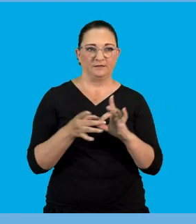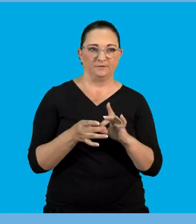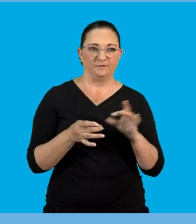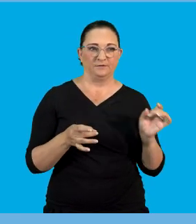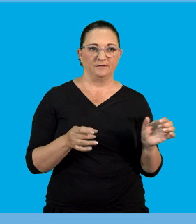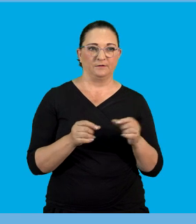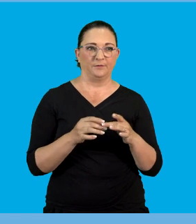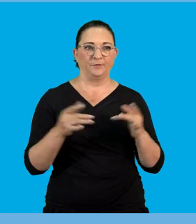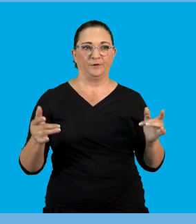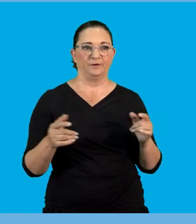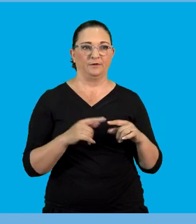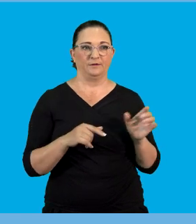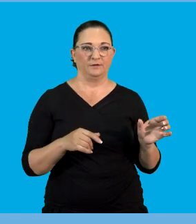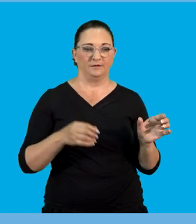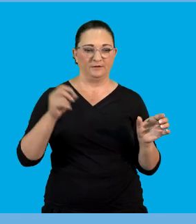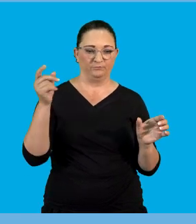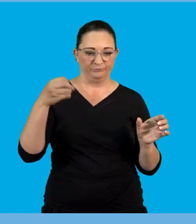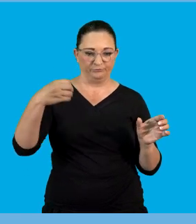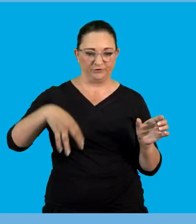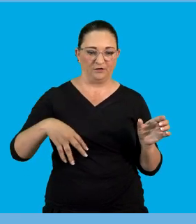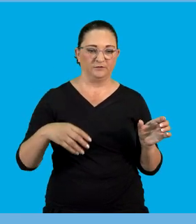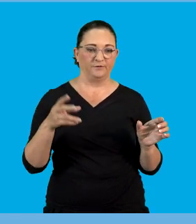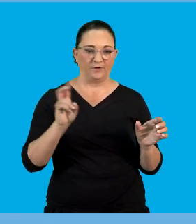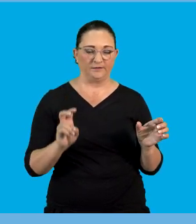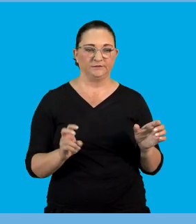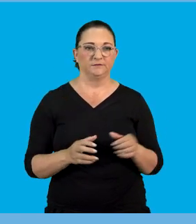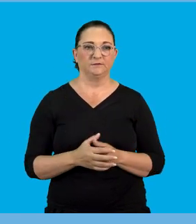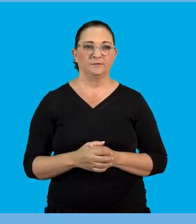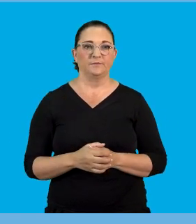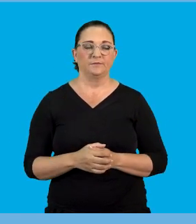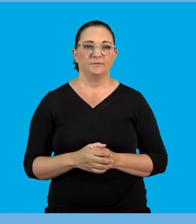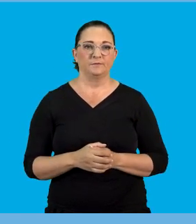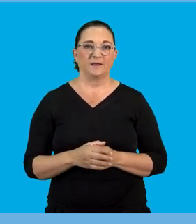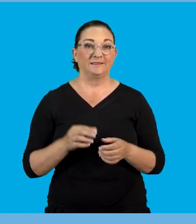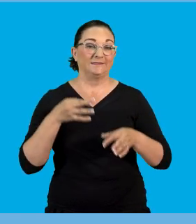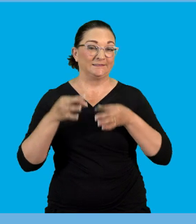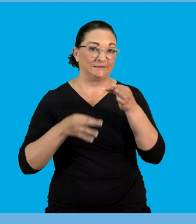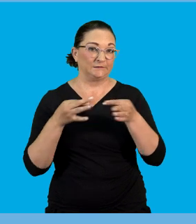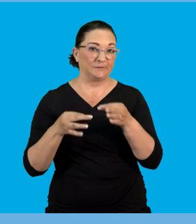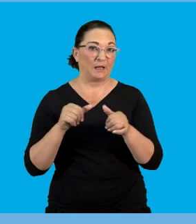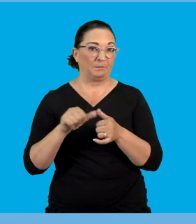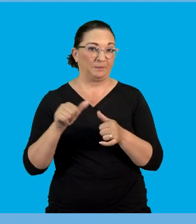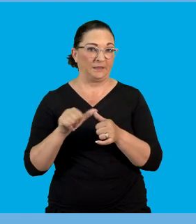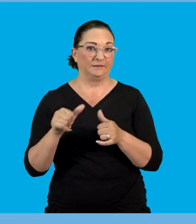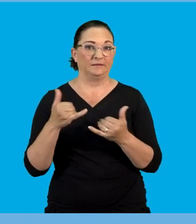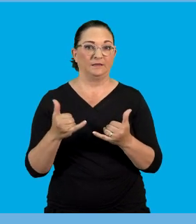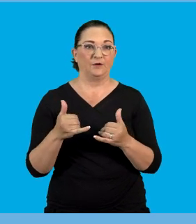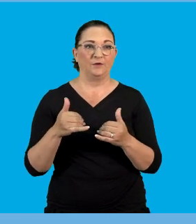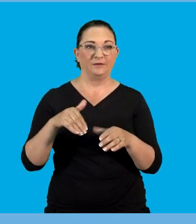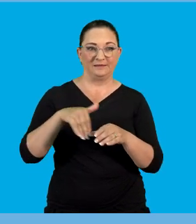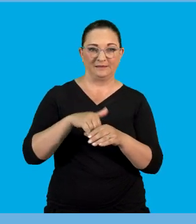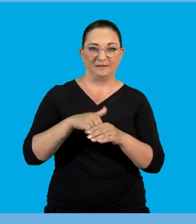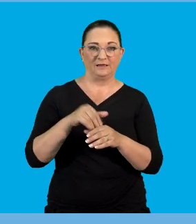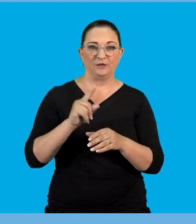attraction, repel, and electric discharge. So those words were used to better explain the main idea, being the